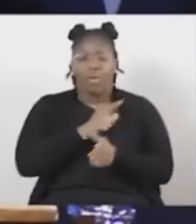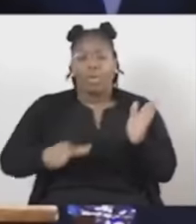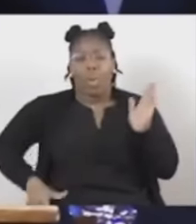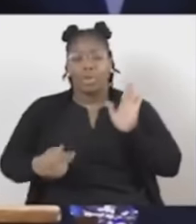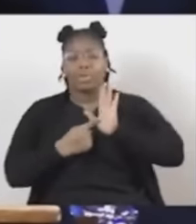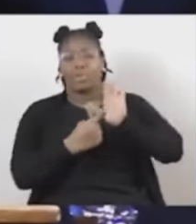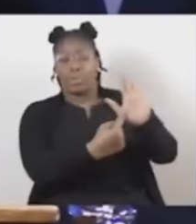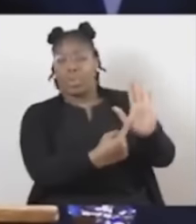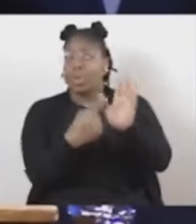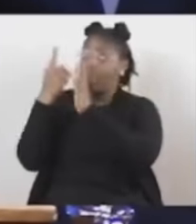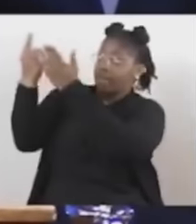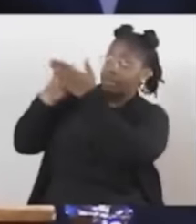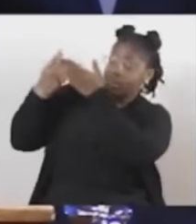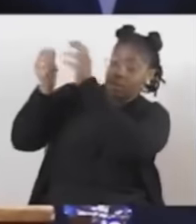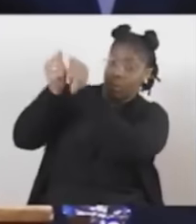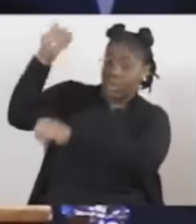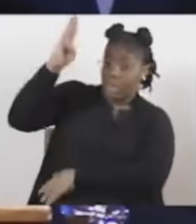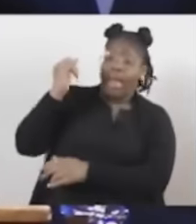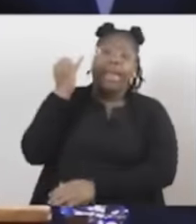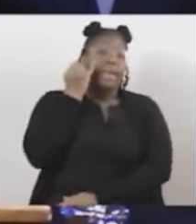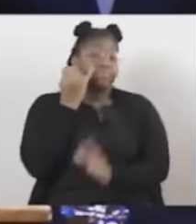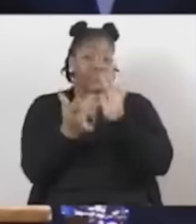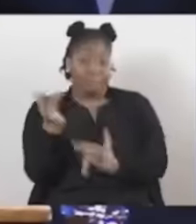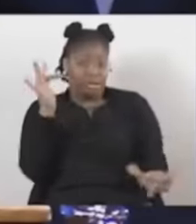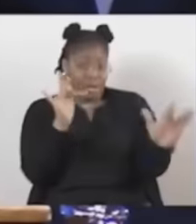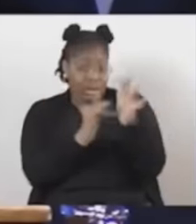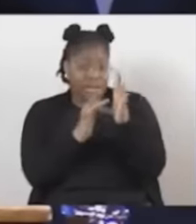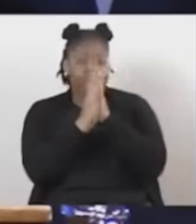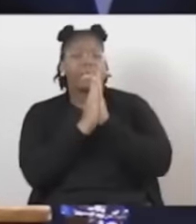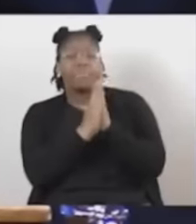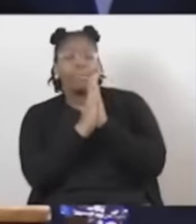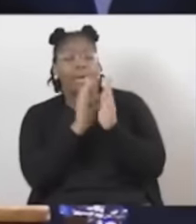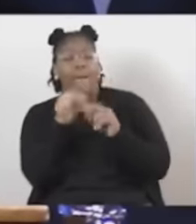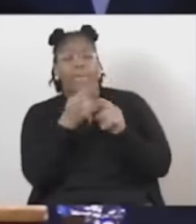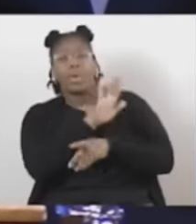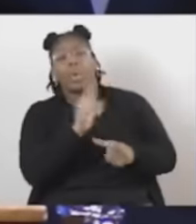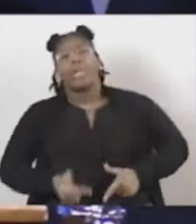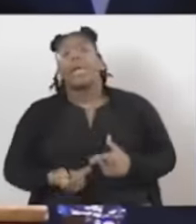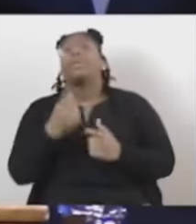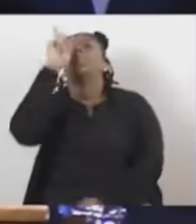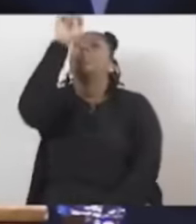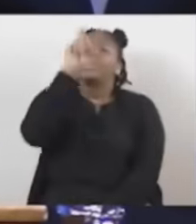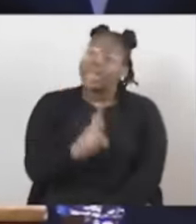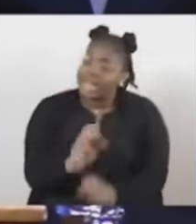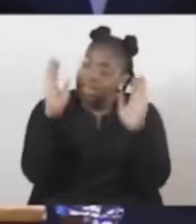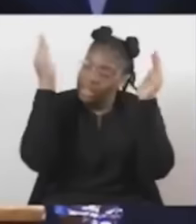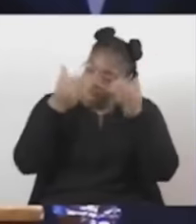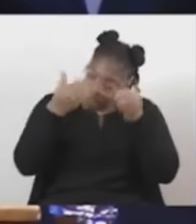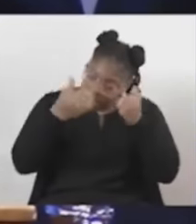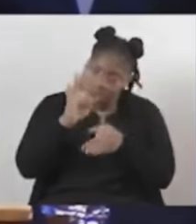talking to the Father about for you. If Jesus is praying about what is a loose thread in your life, then you need to give some attention to